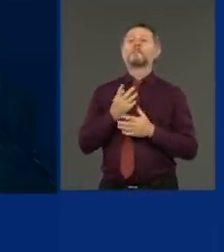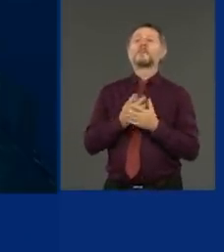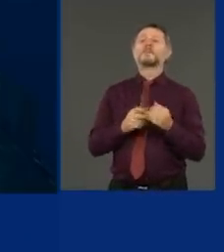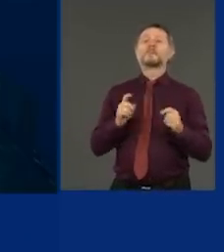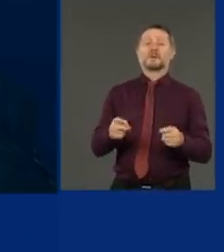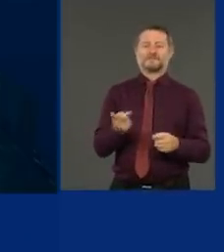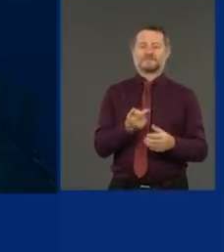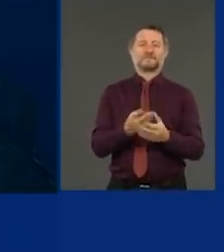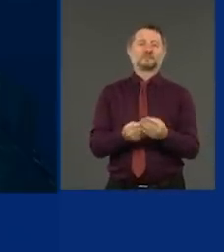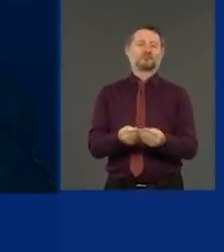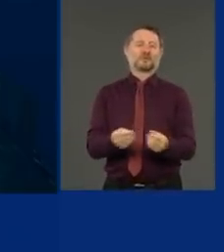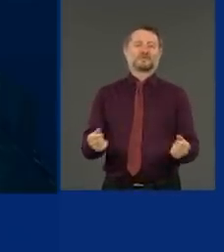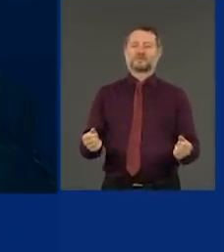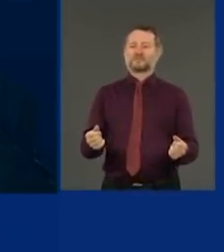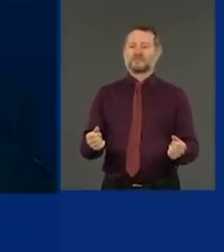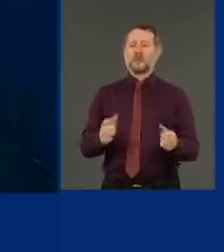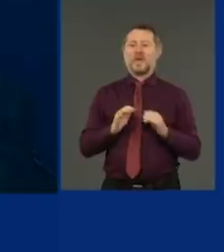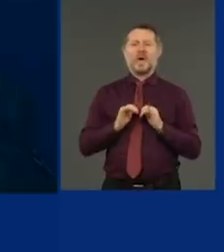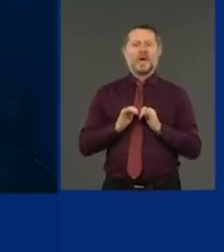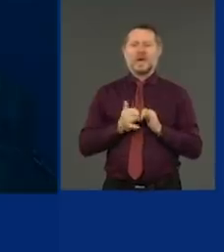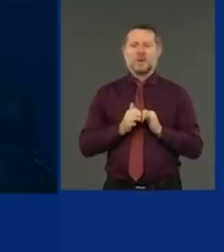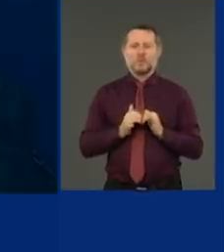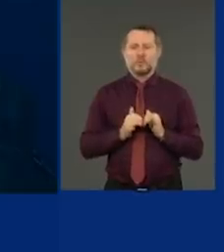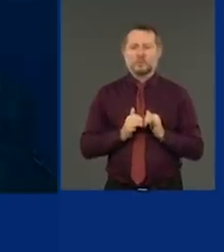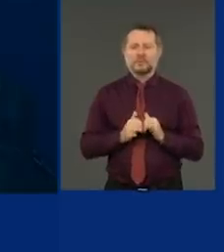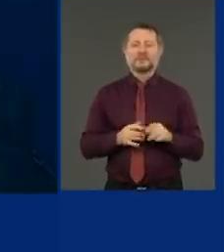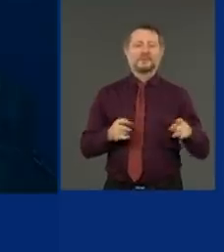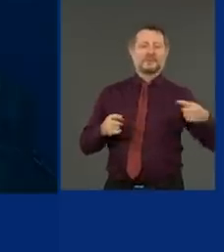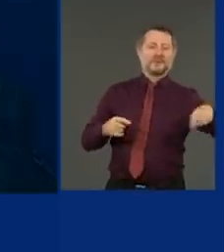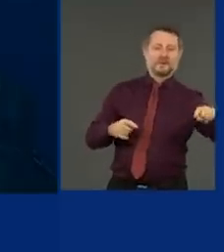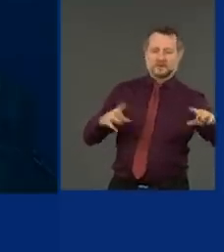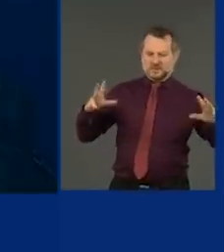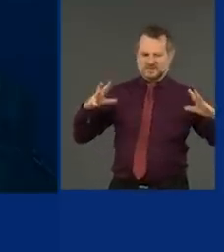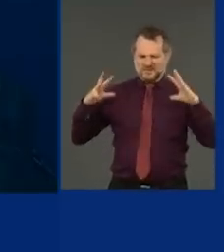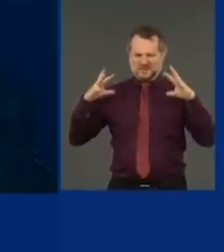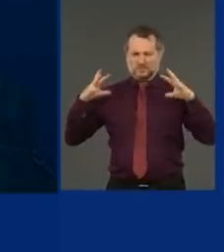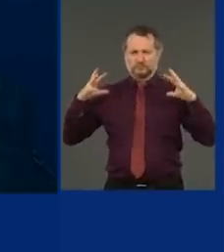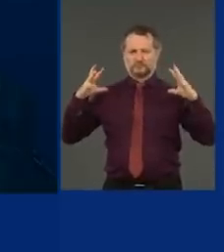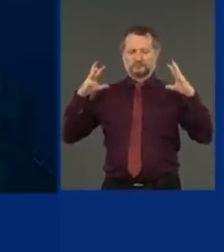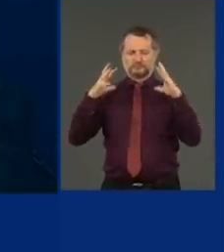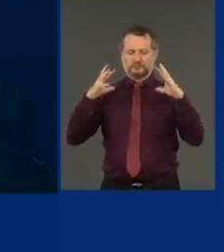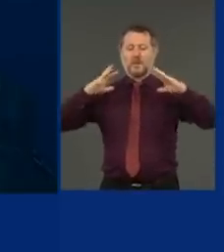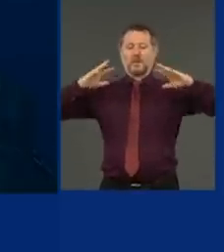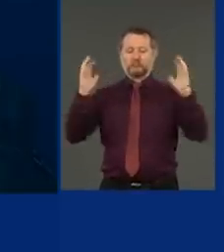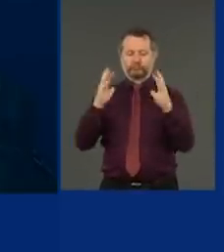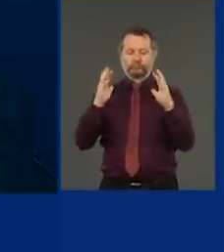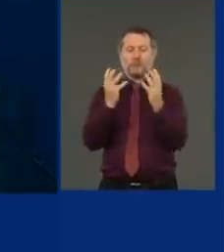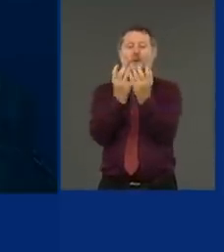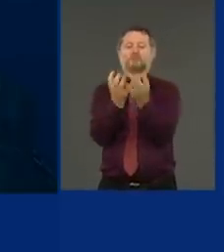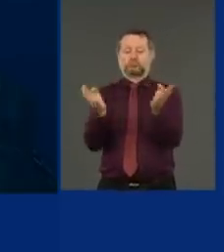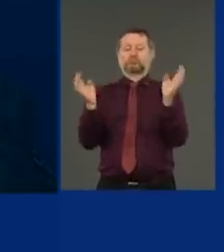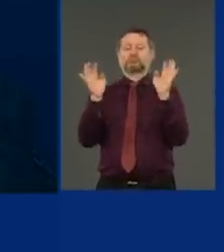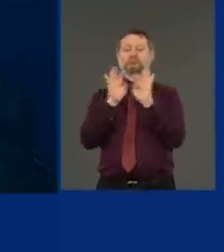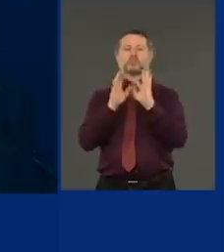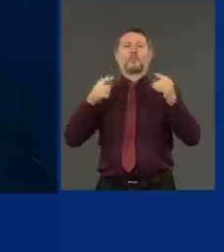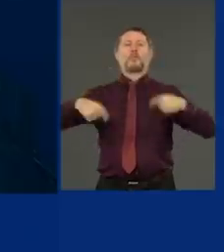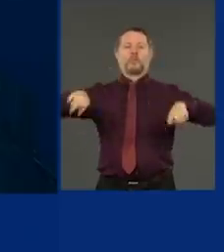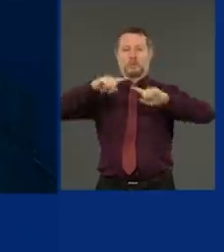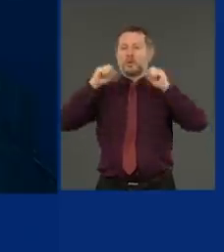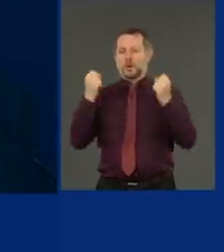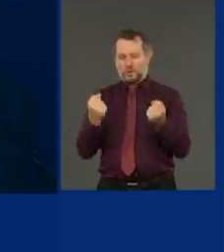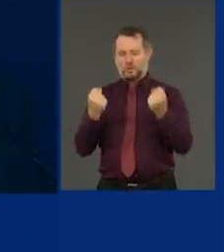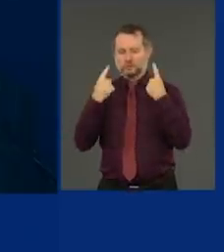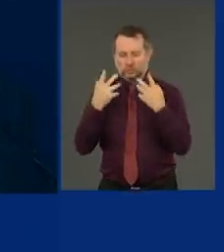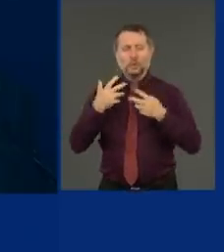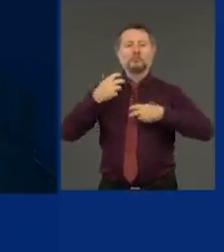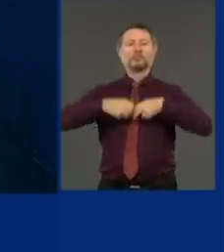How? Form a collaborative. Put people at the table. We understand the issues. We understand the tensions. We understand the differences